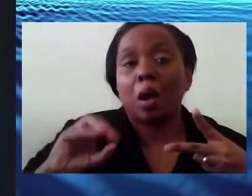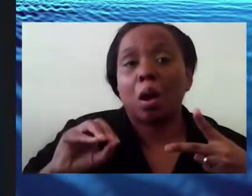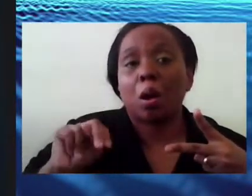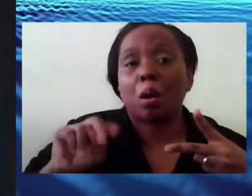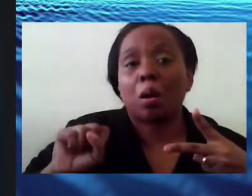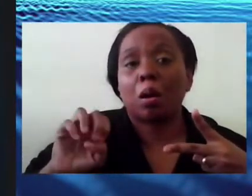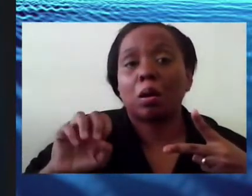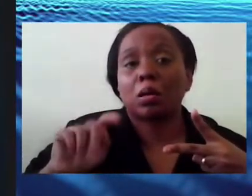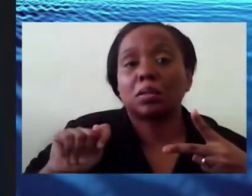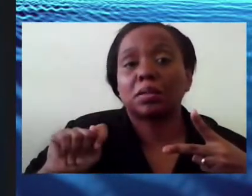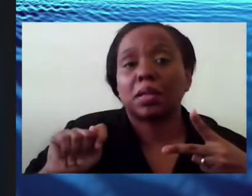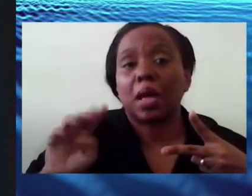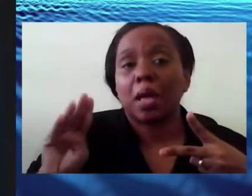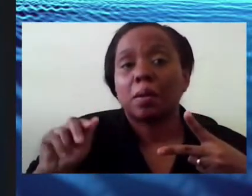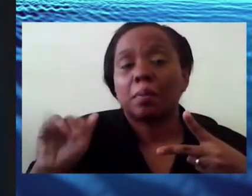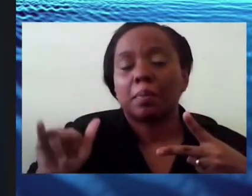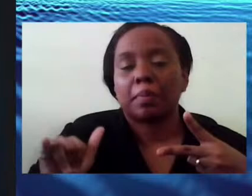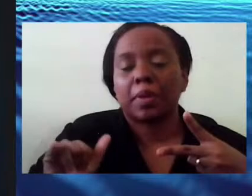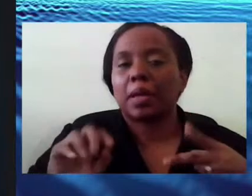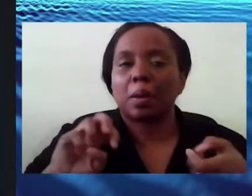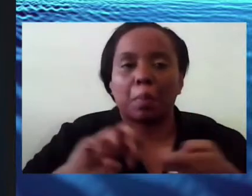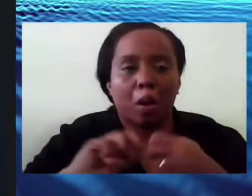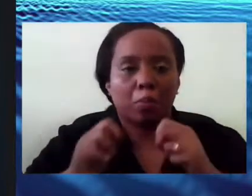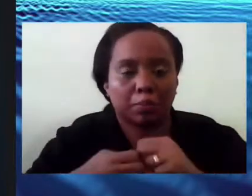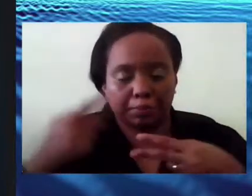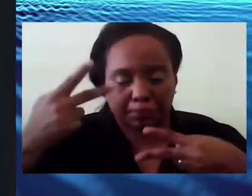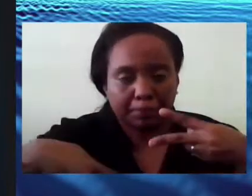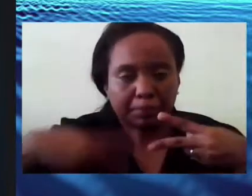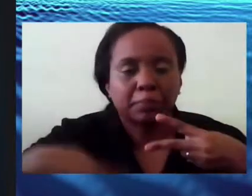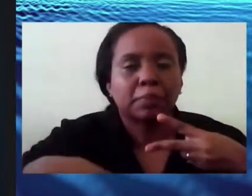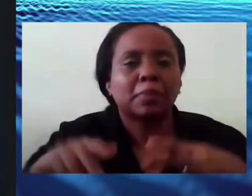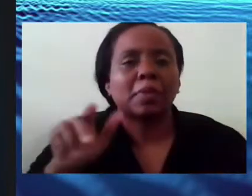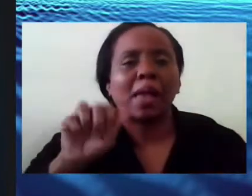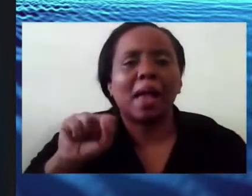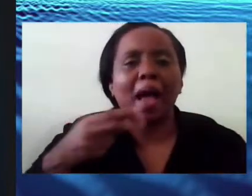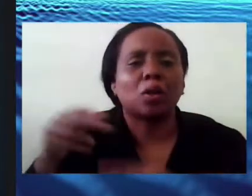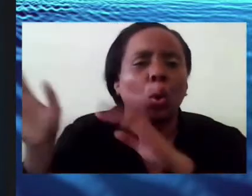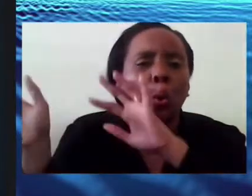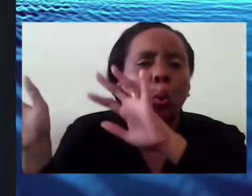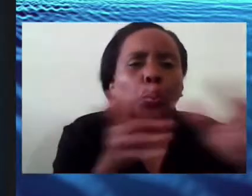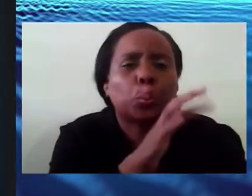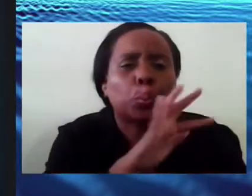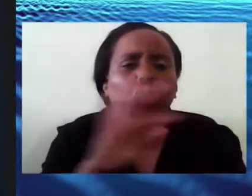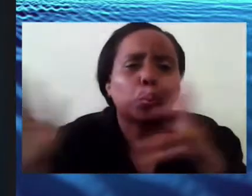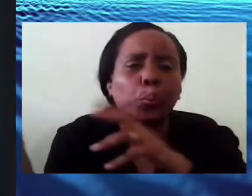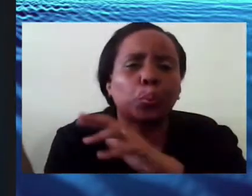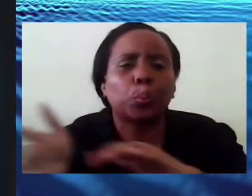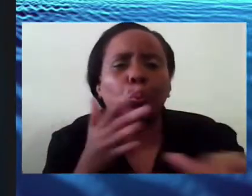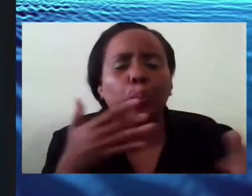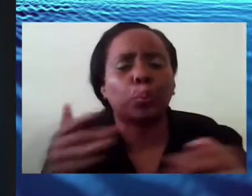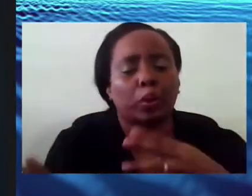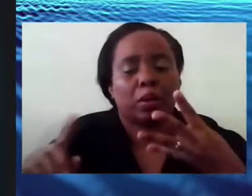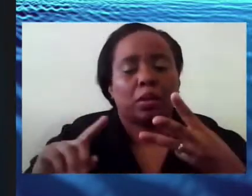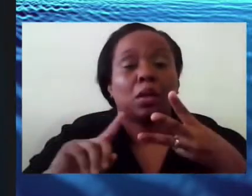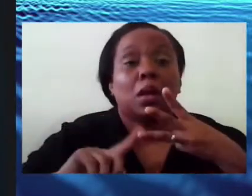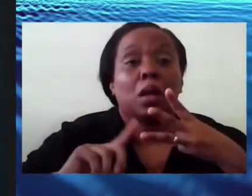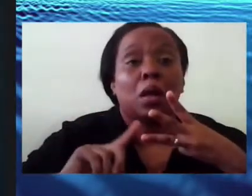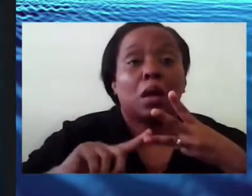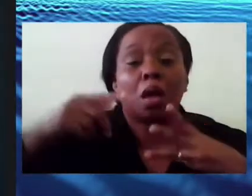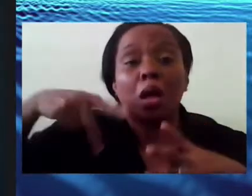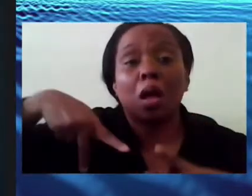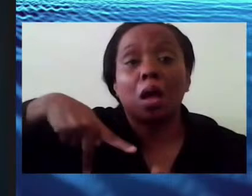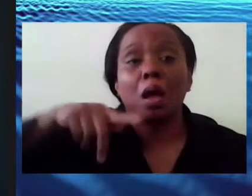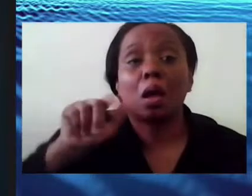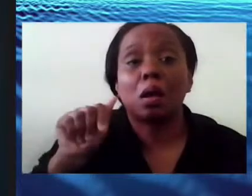the ministry is working with the MTW to wash down the area. The Payne's Bay market will be closed until further notice due to the need to clean up, which is complicated